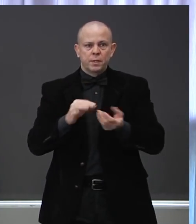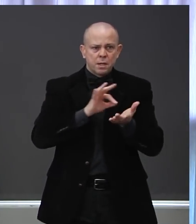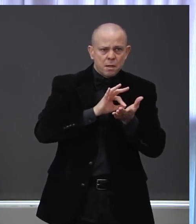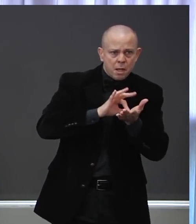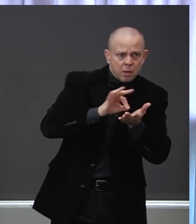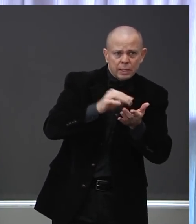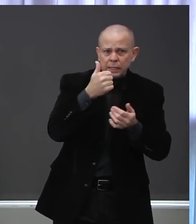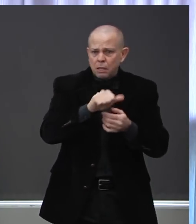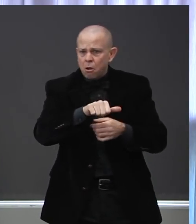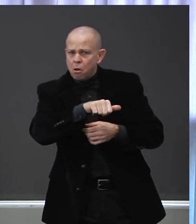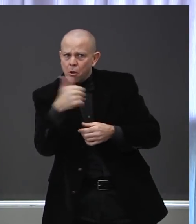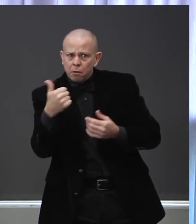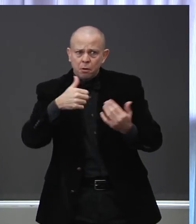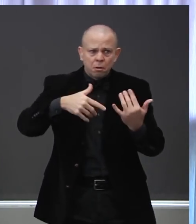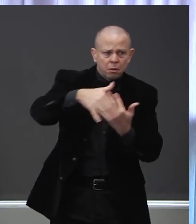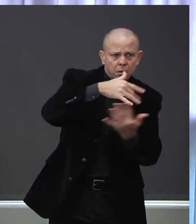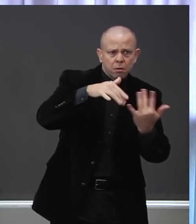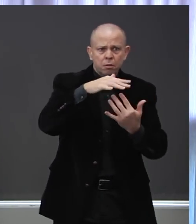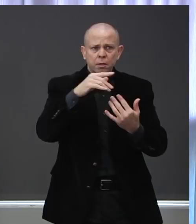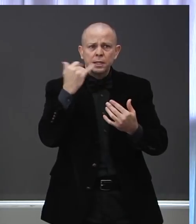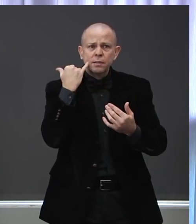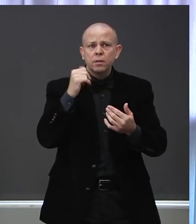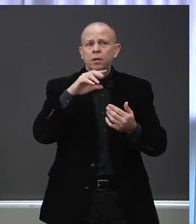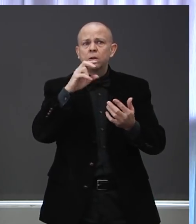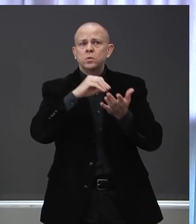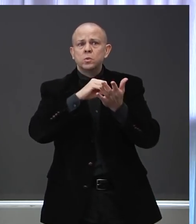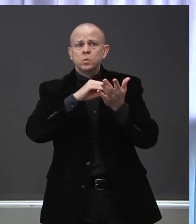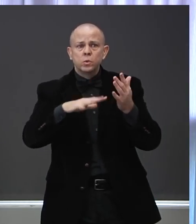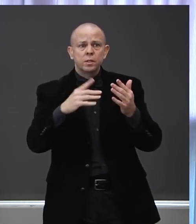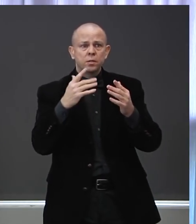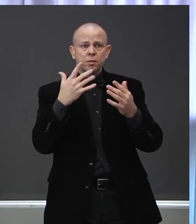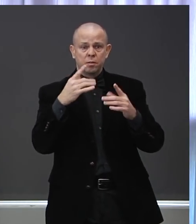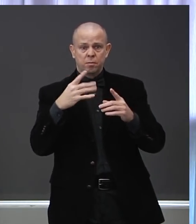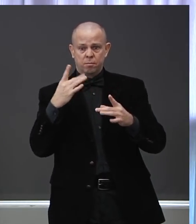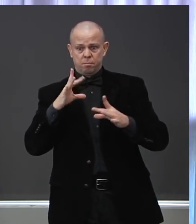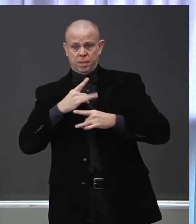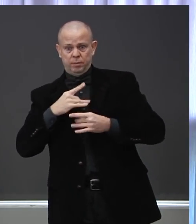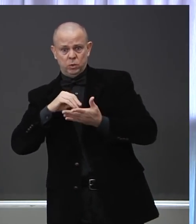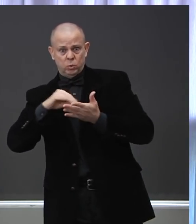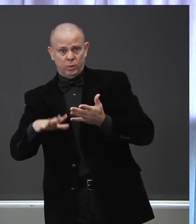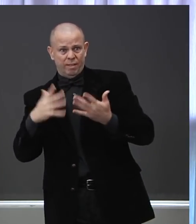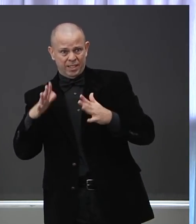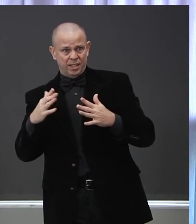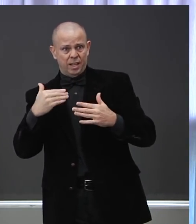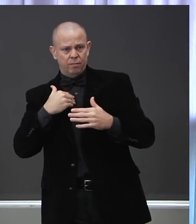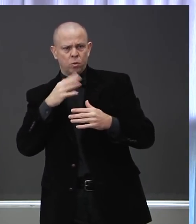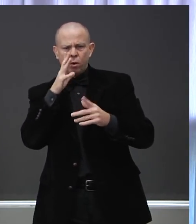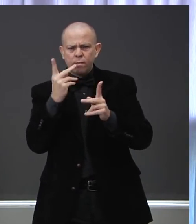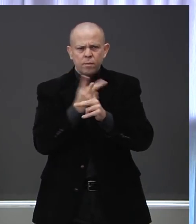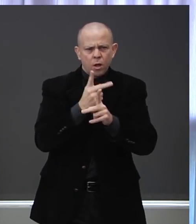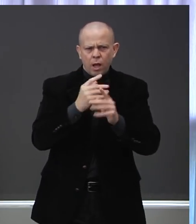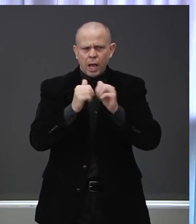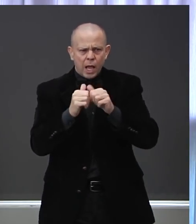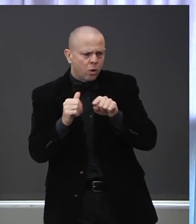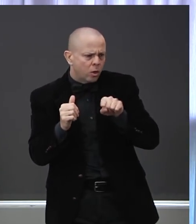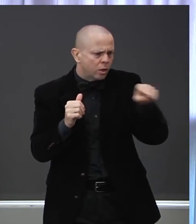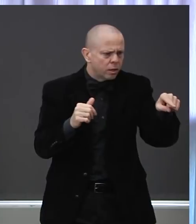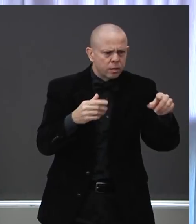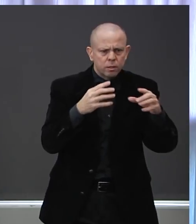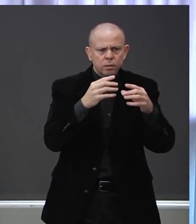school does test positive, it's easier to determine who else might have been exposed, helping limit the spread